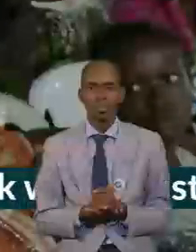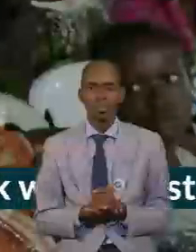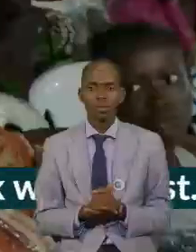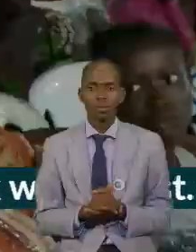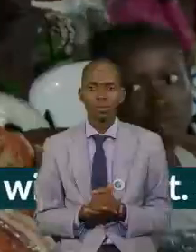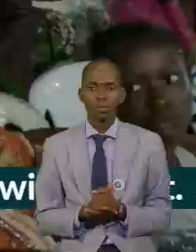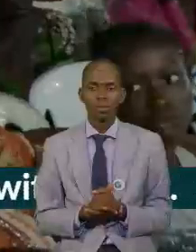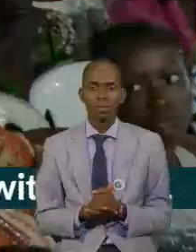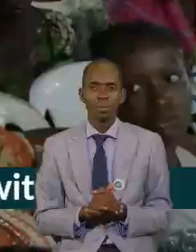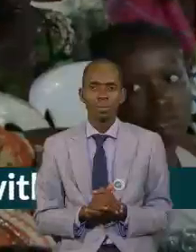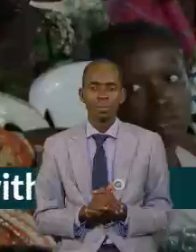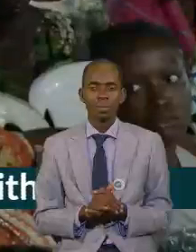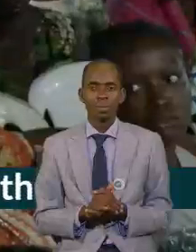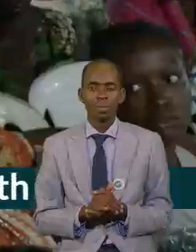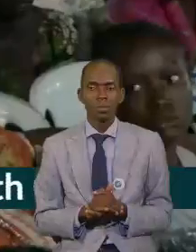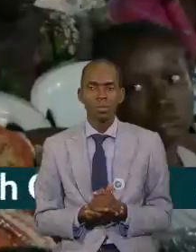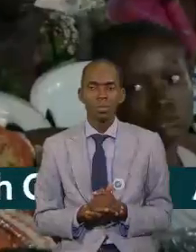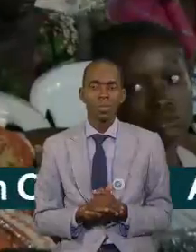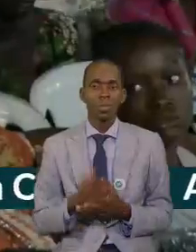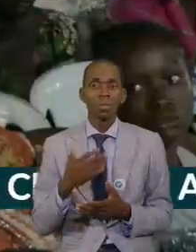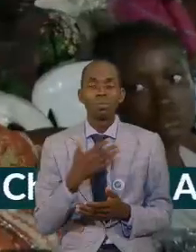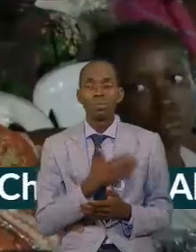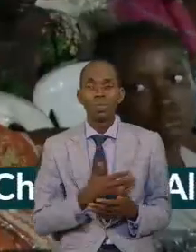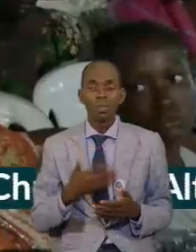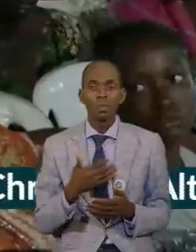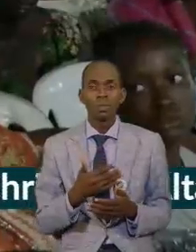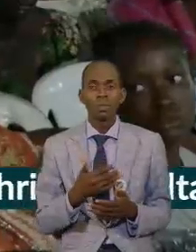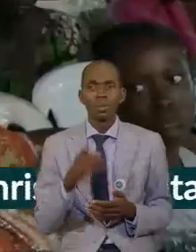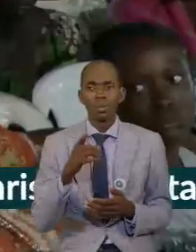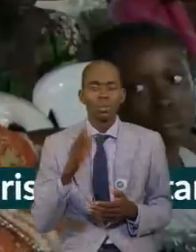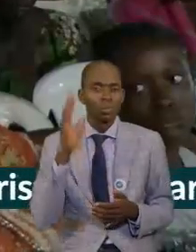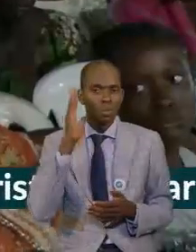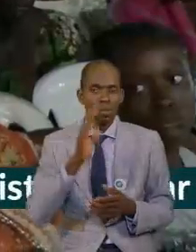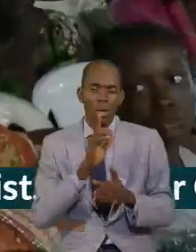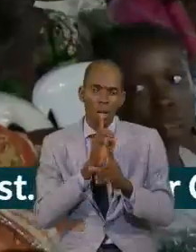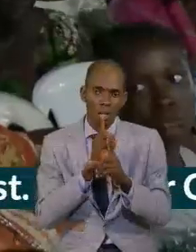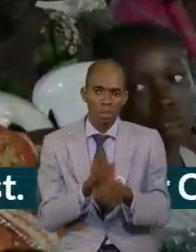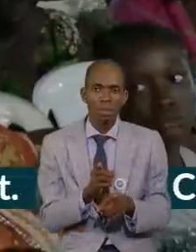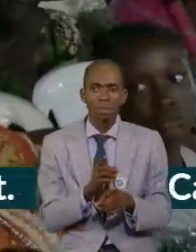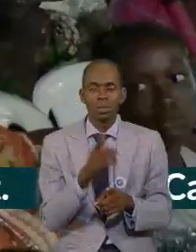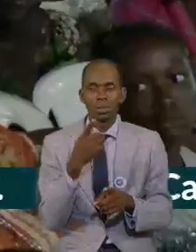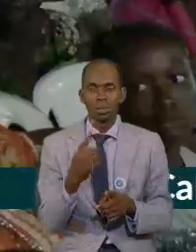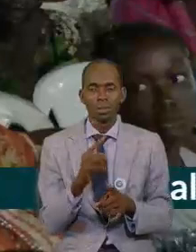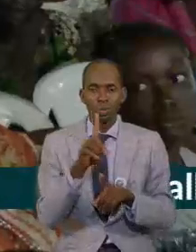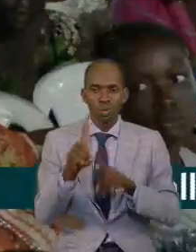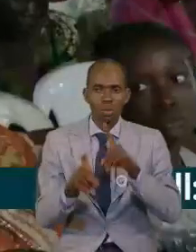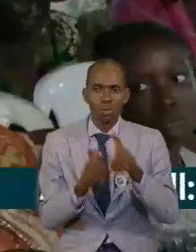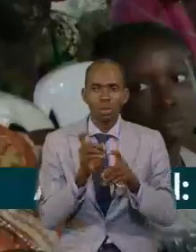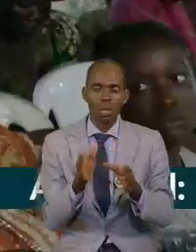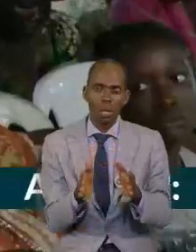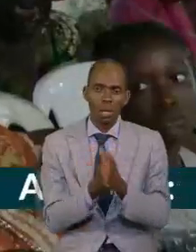sera remis. Please, you are going to respond to the questions that are there on the forms they will give you. Veuillez fournir